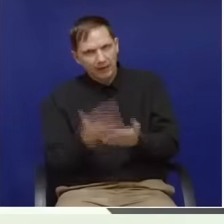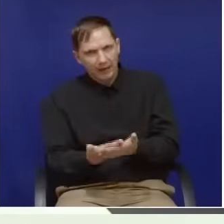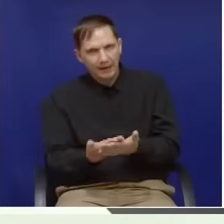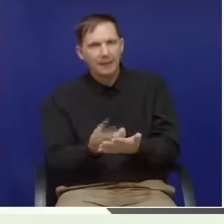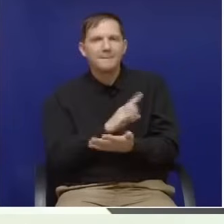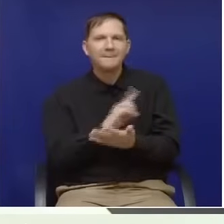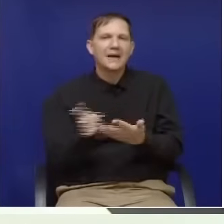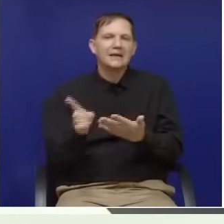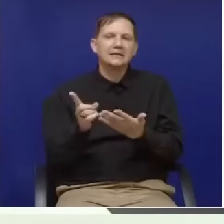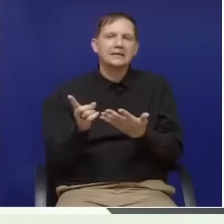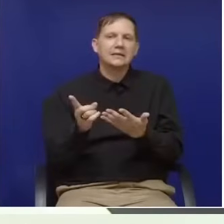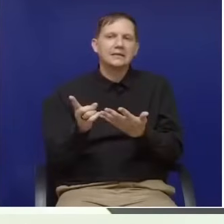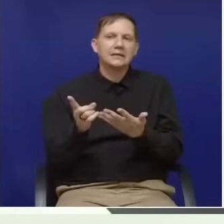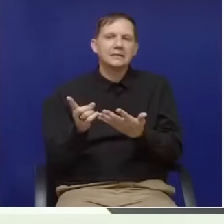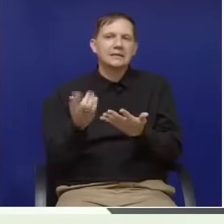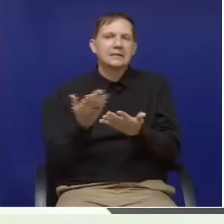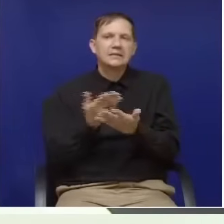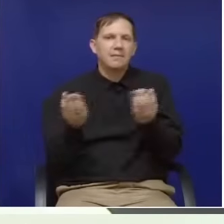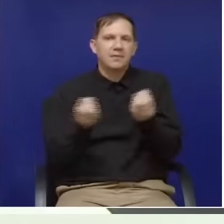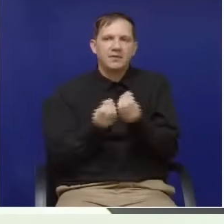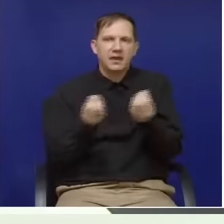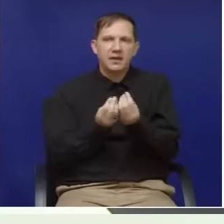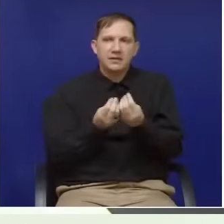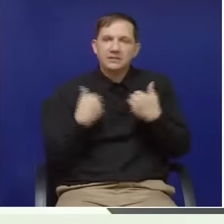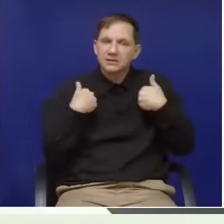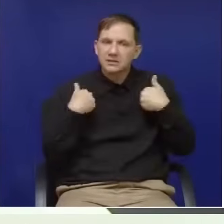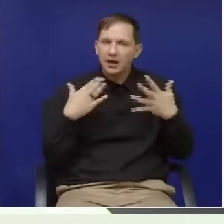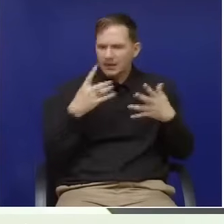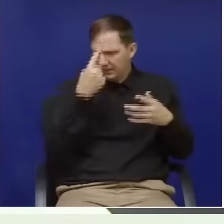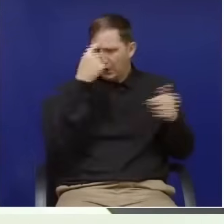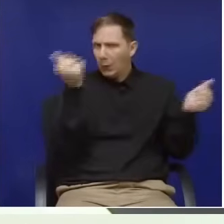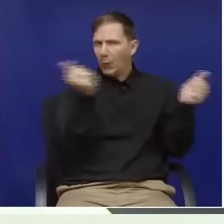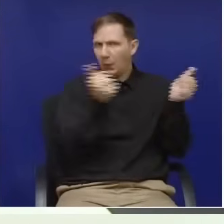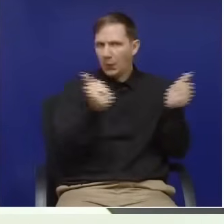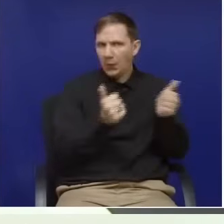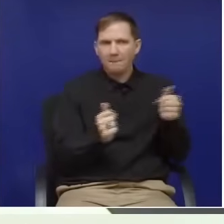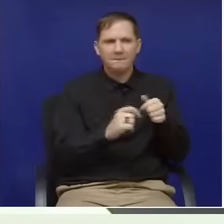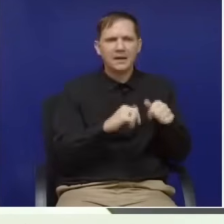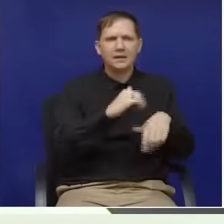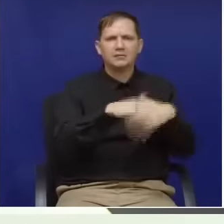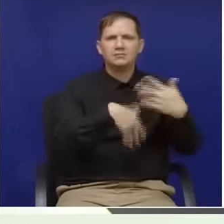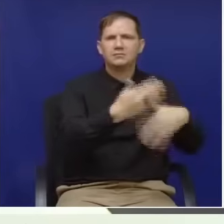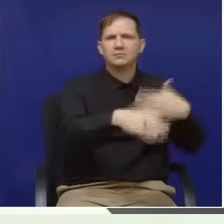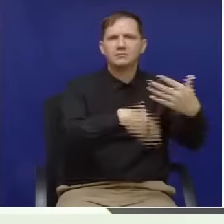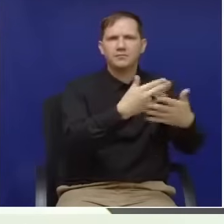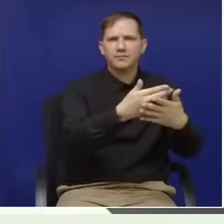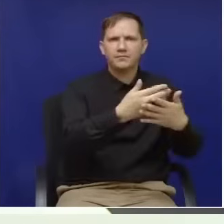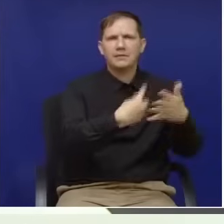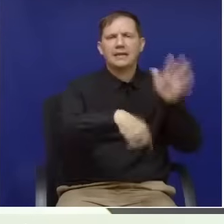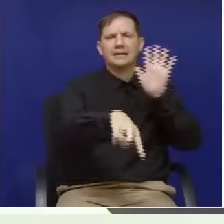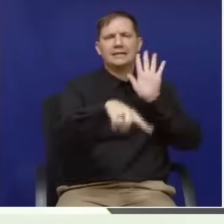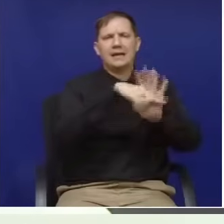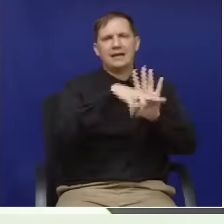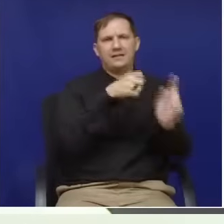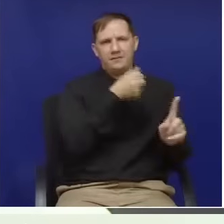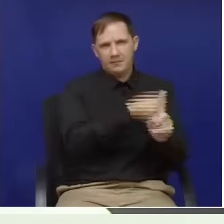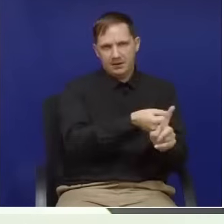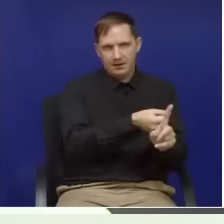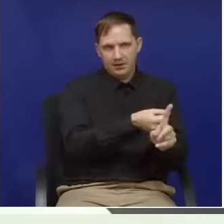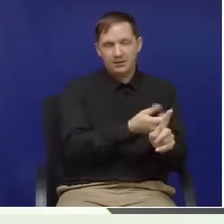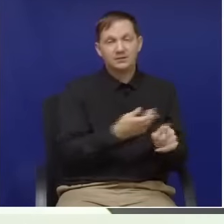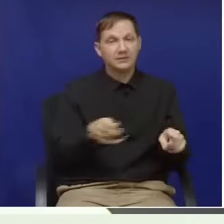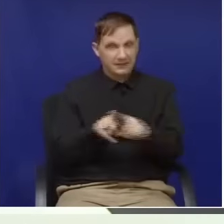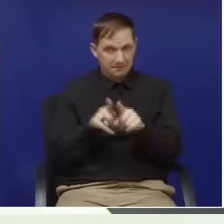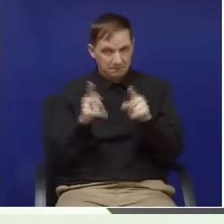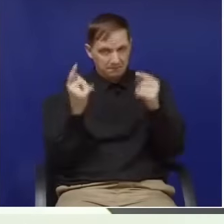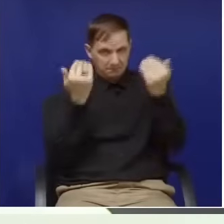unintended consequences in terms of that. When you look at the magistrate, I agree. They bear the brunt of frontline services. They